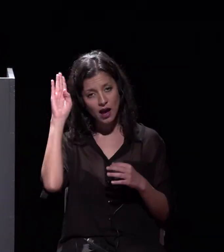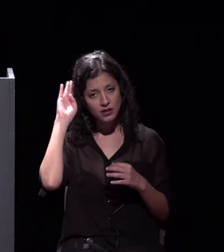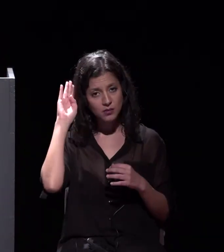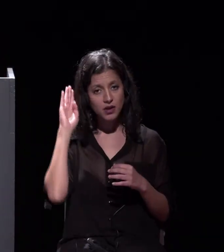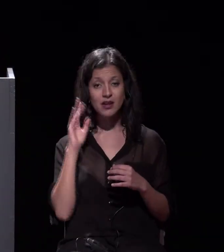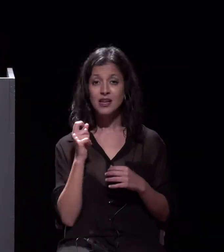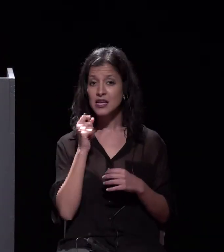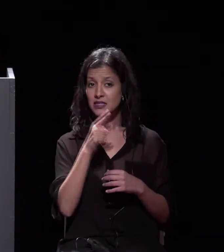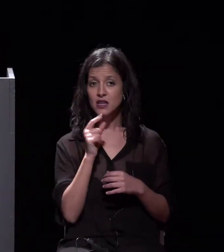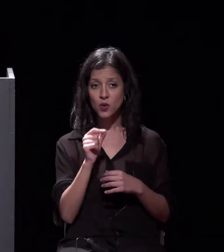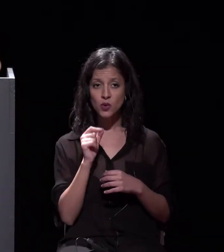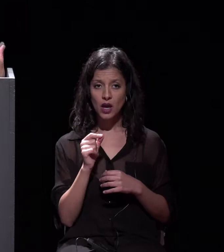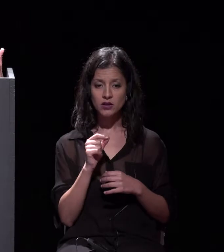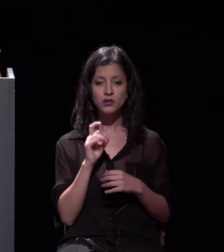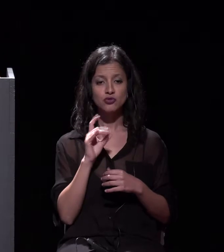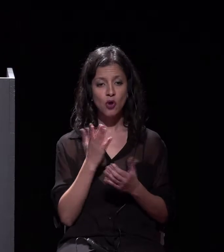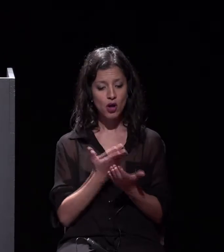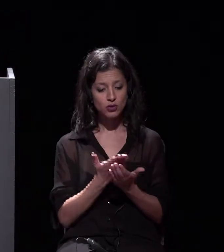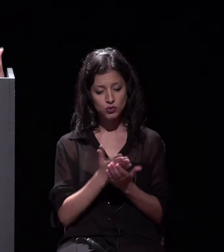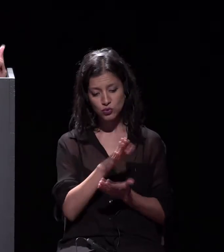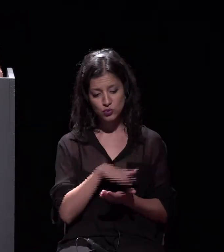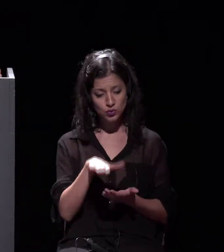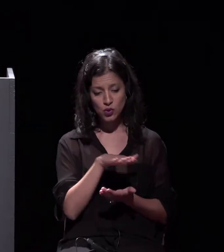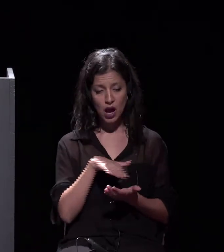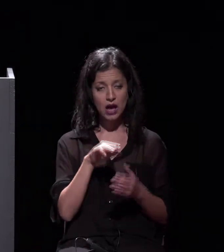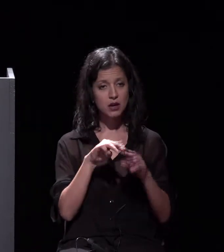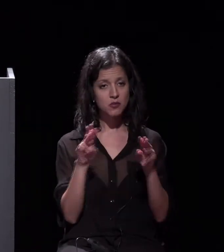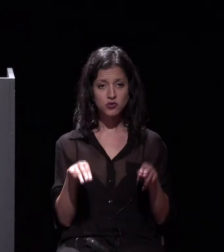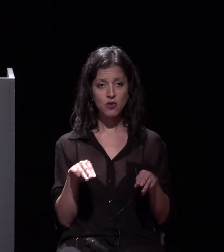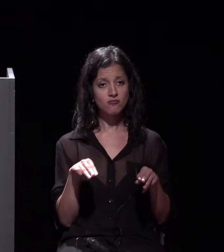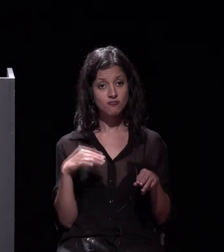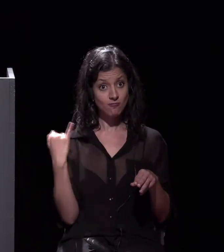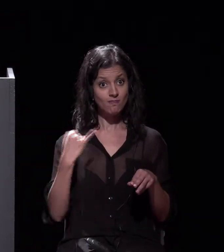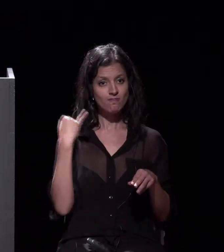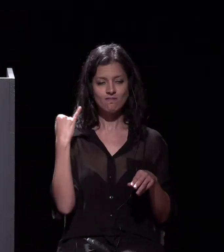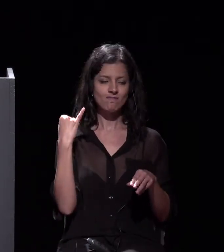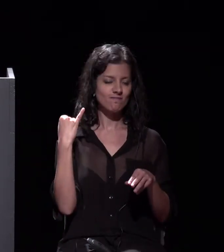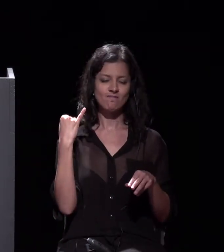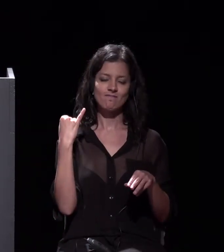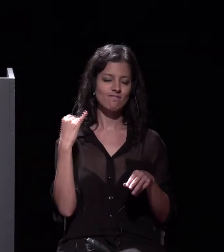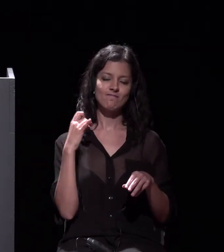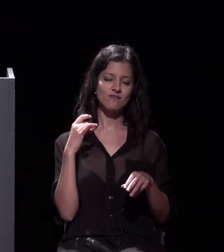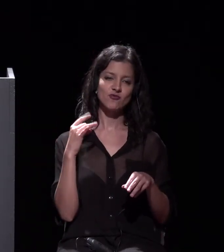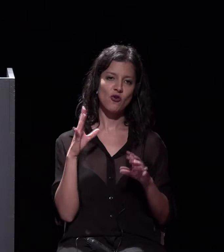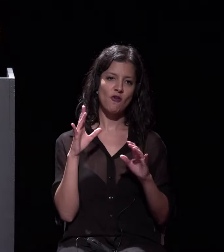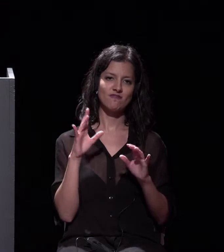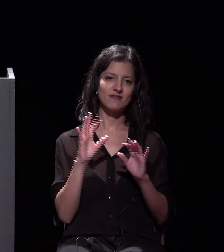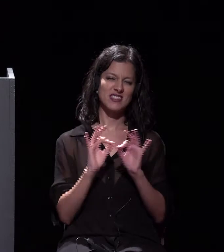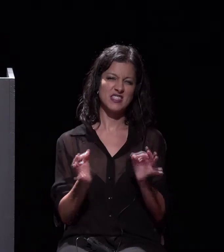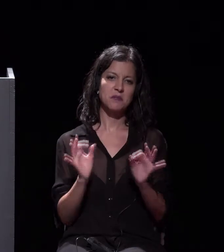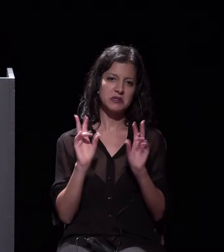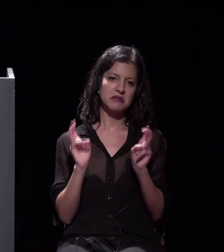something that speaks to curatorial, or certainly to contemporary art curatorial practice more directly. Certainly